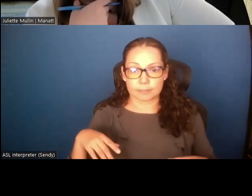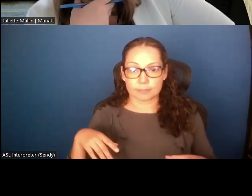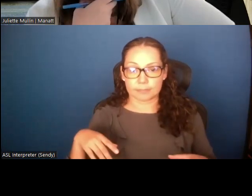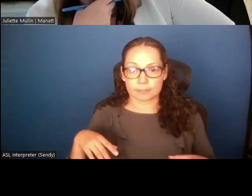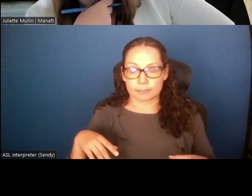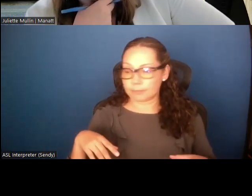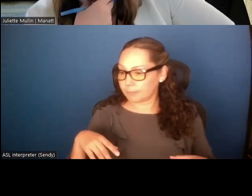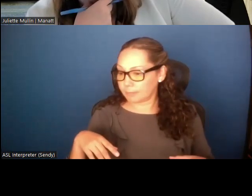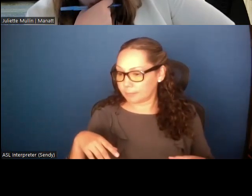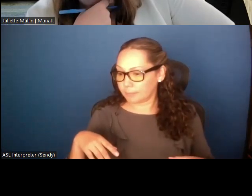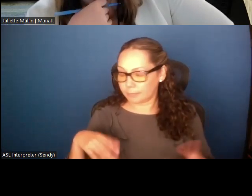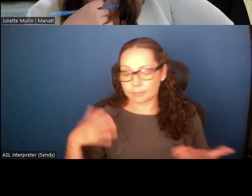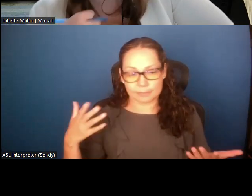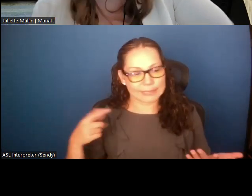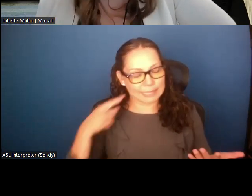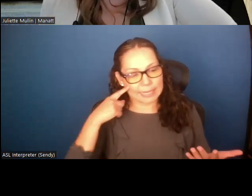And so I think